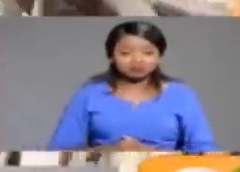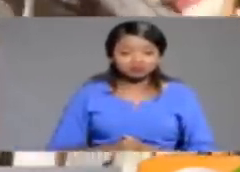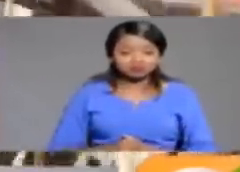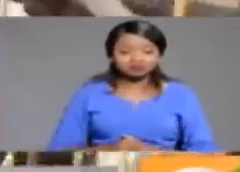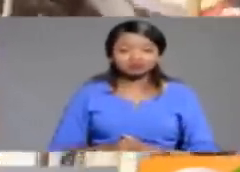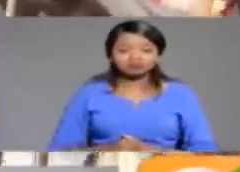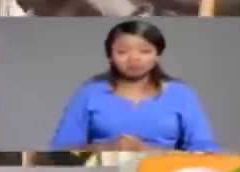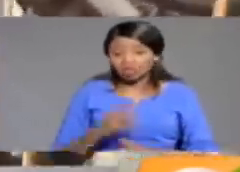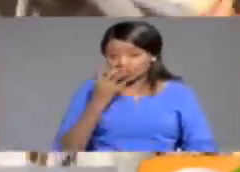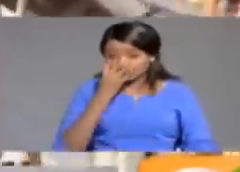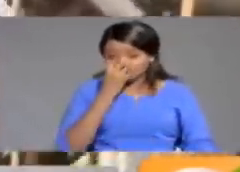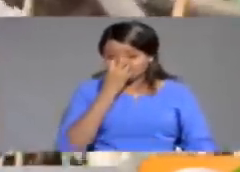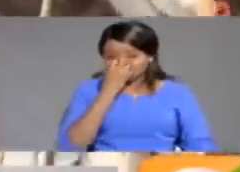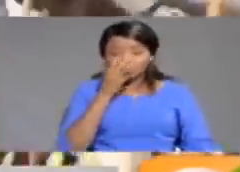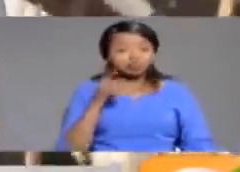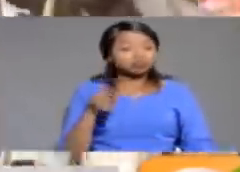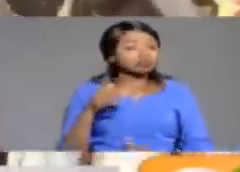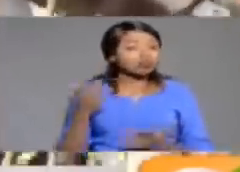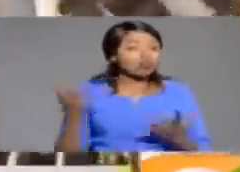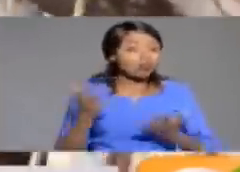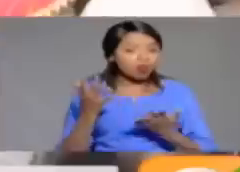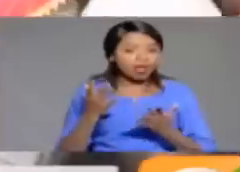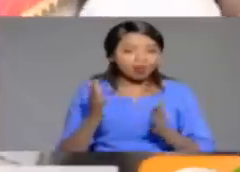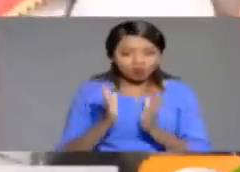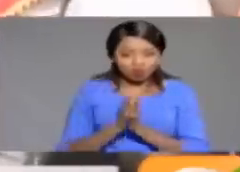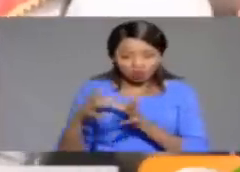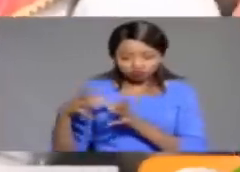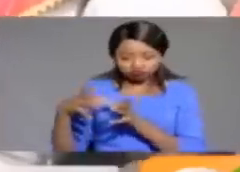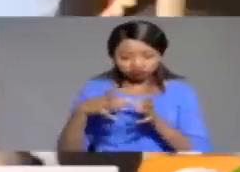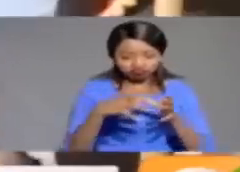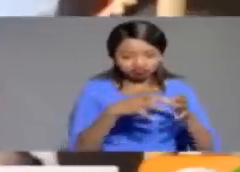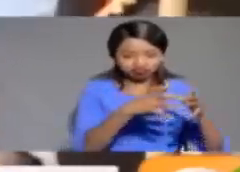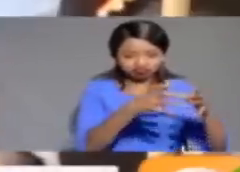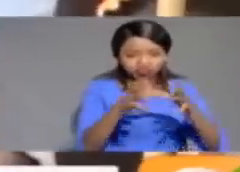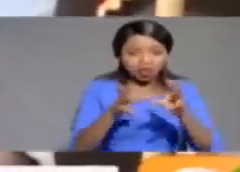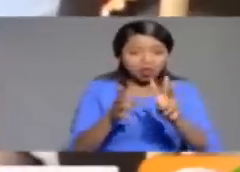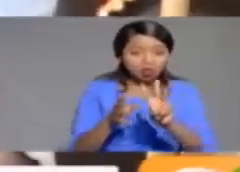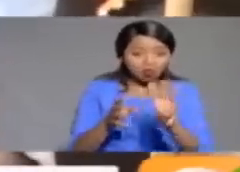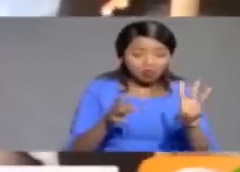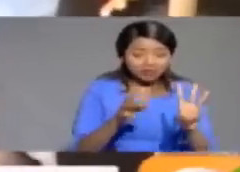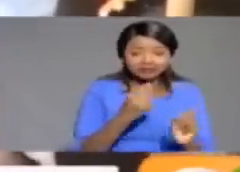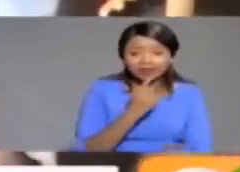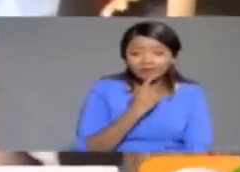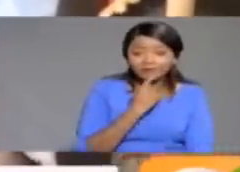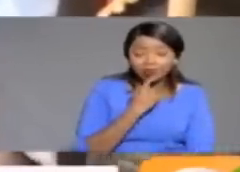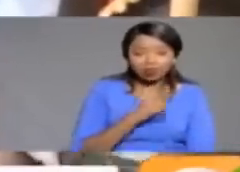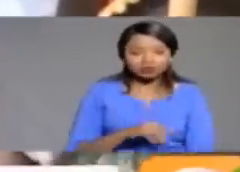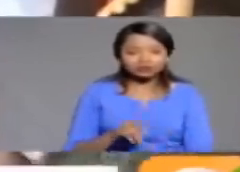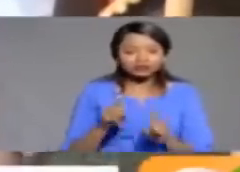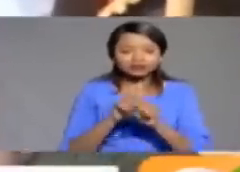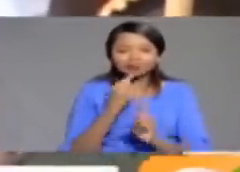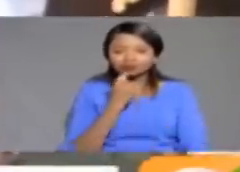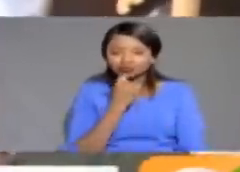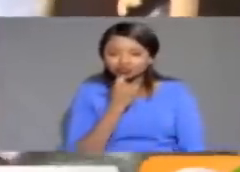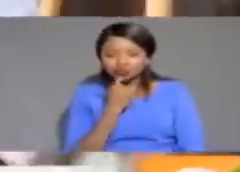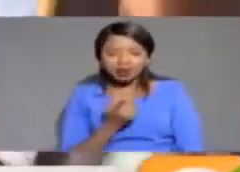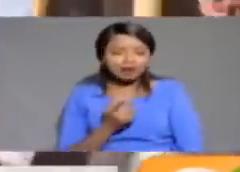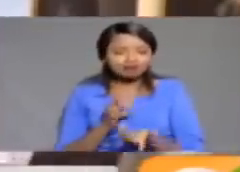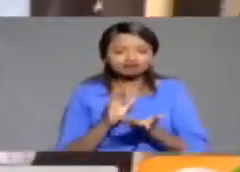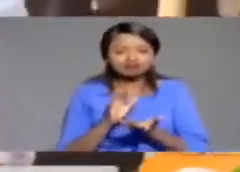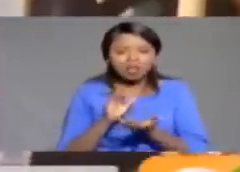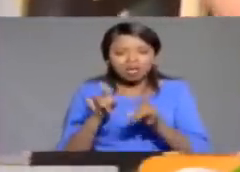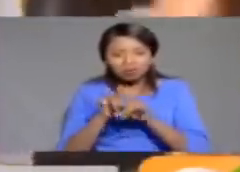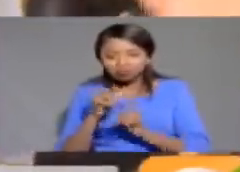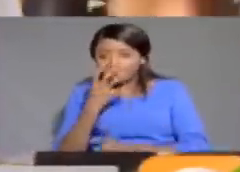Deputy President Dr. William Ruto, meanwhile, led his troops in West Pokot County tour. Turkana Governor Josphat Nanoko Dinarili, an